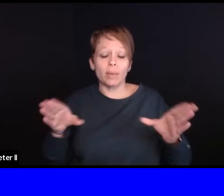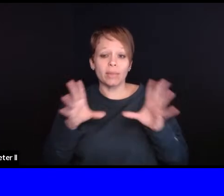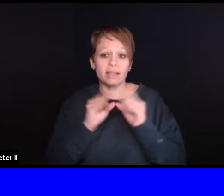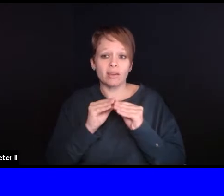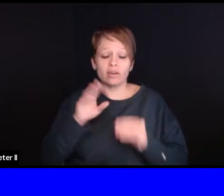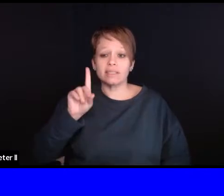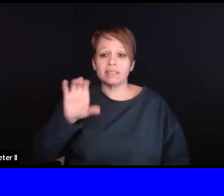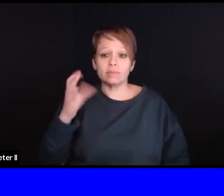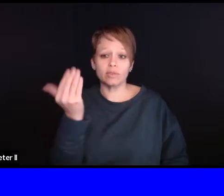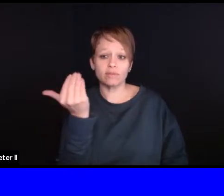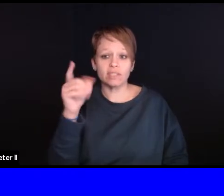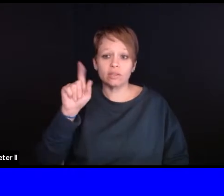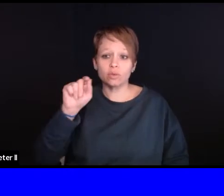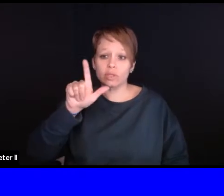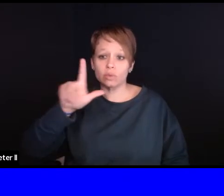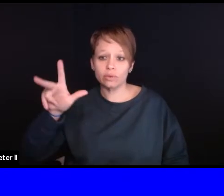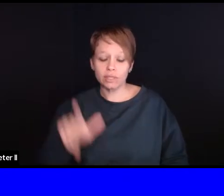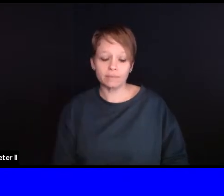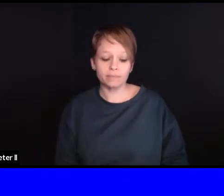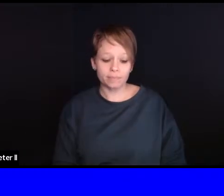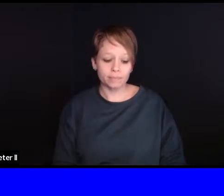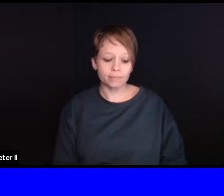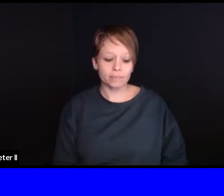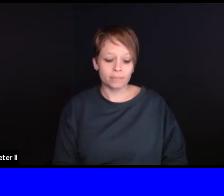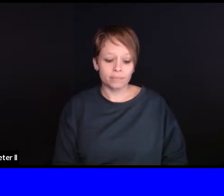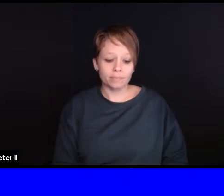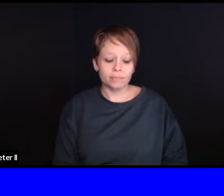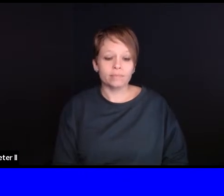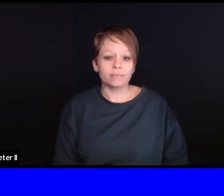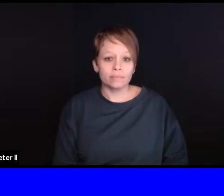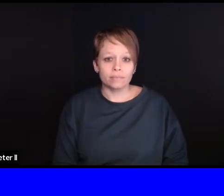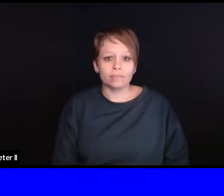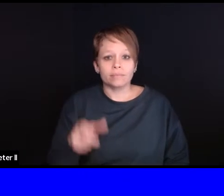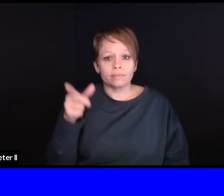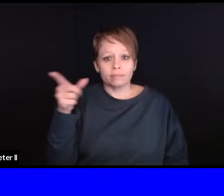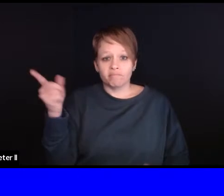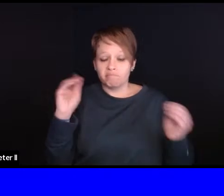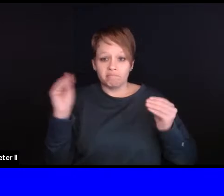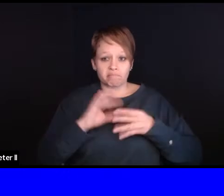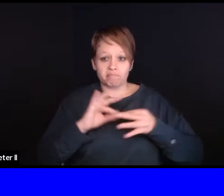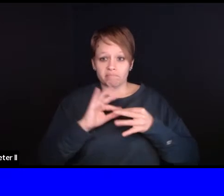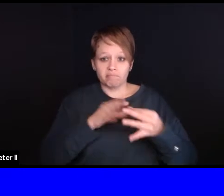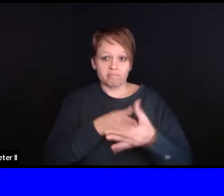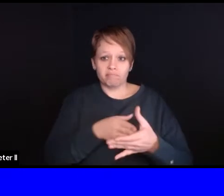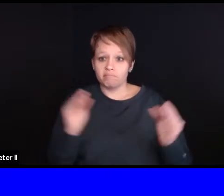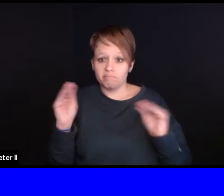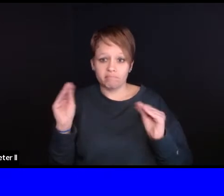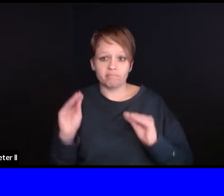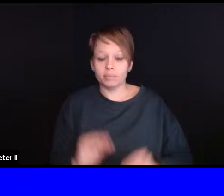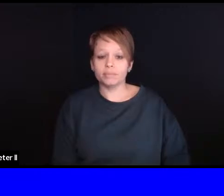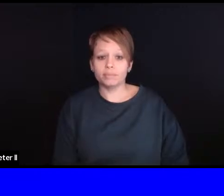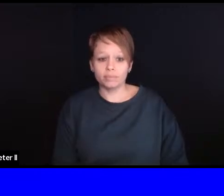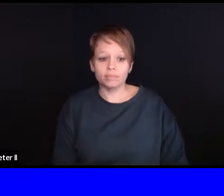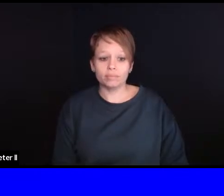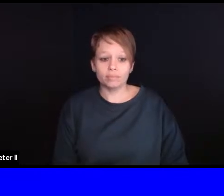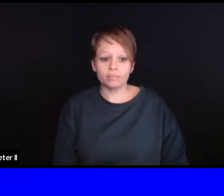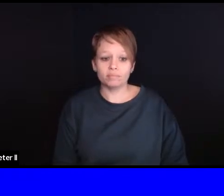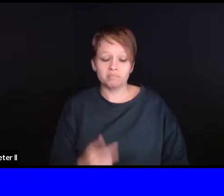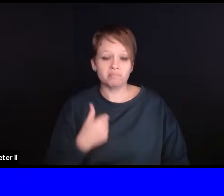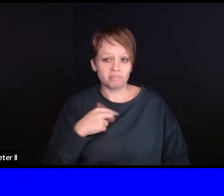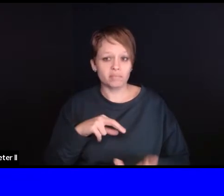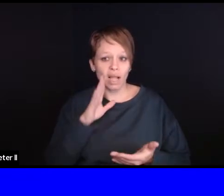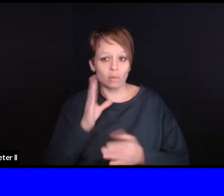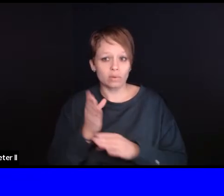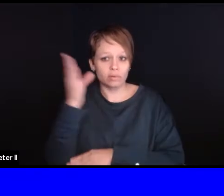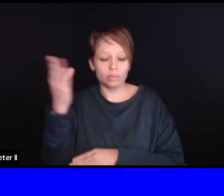December 15th, 2023. The committee received no testimony or comments in opposition to the bill. Without objection, I'll move both the